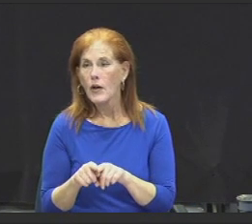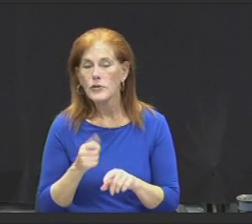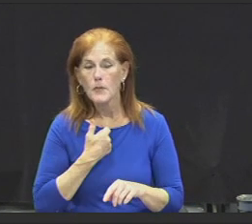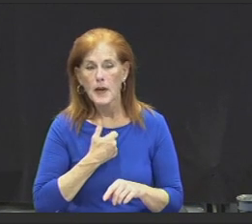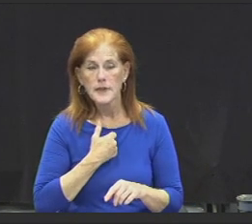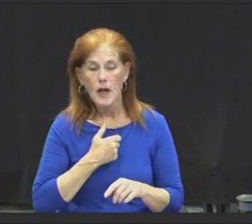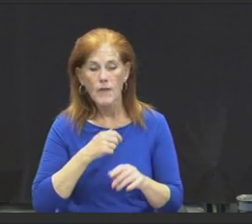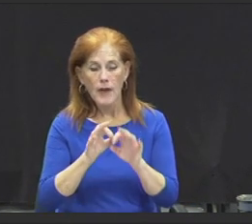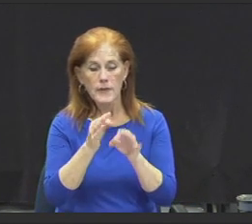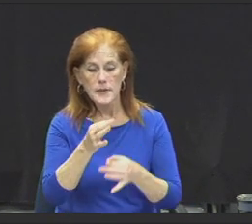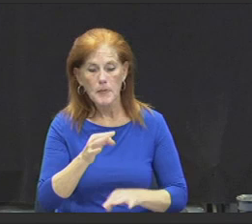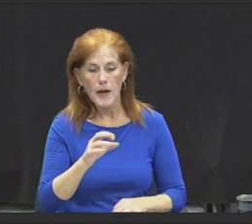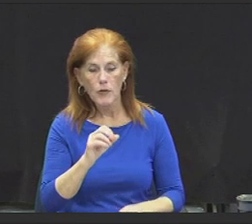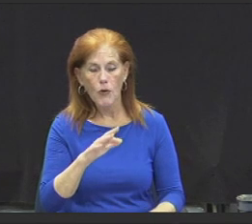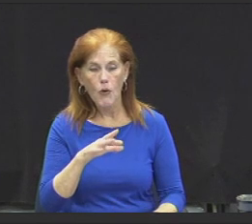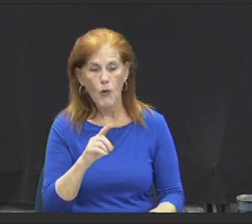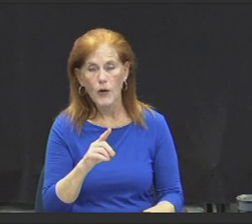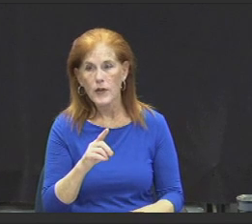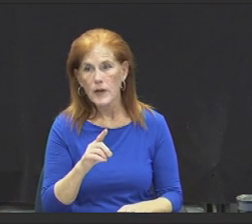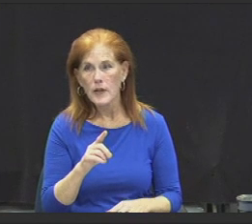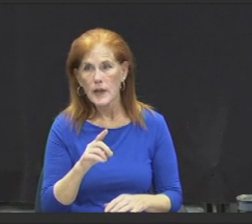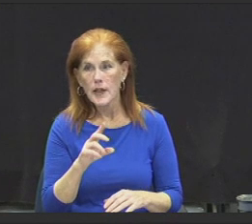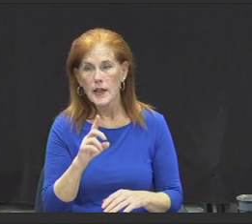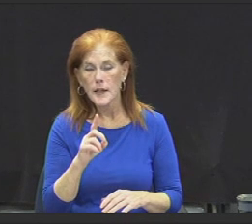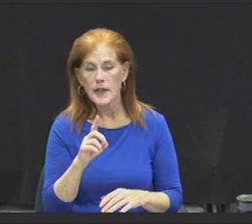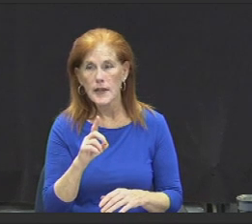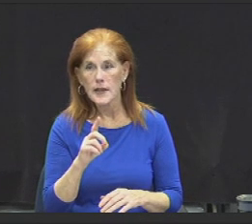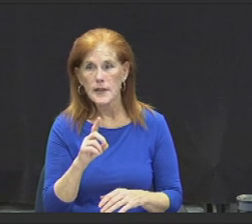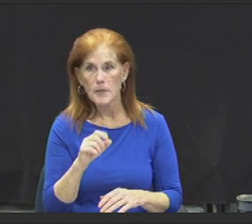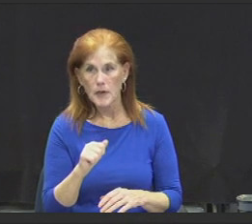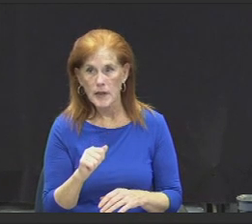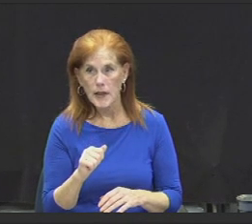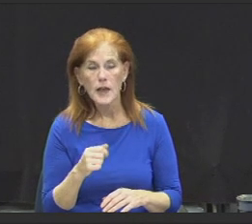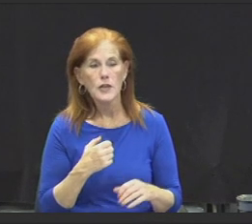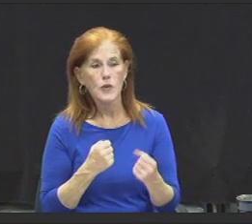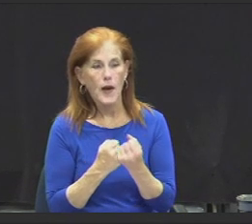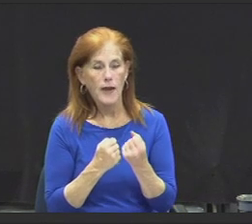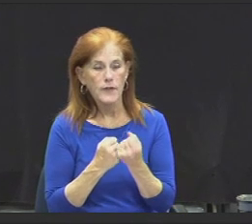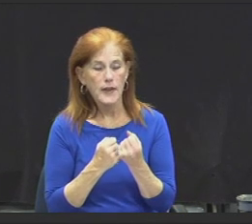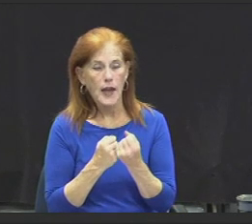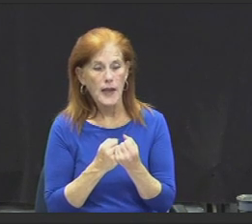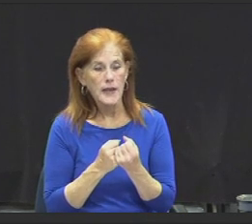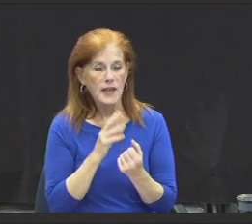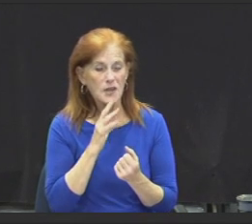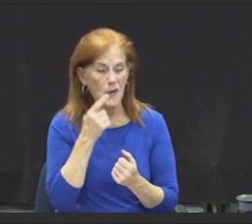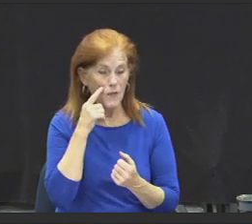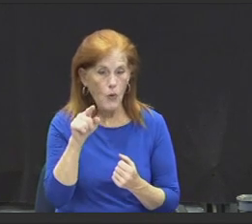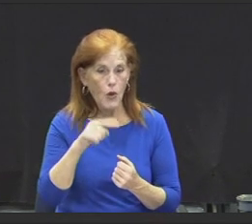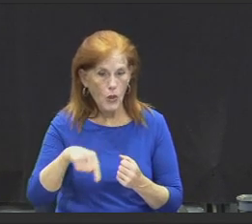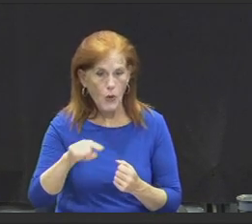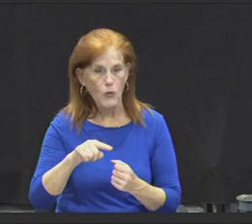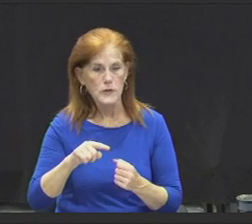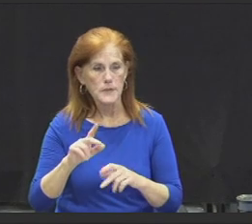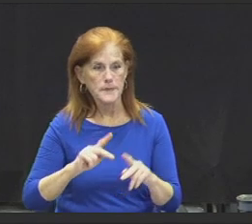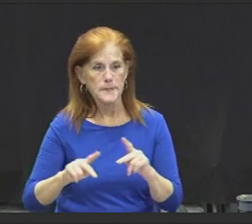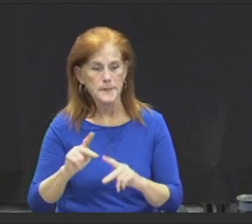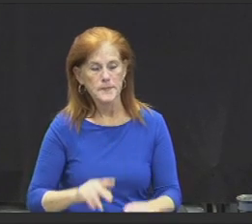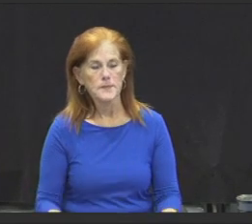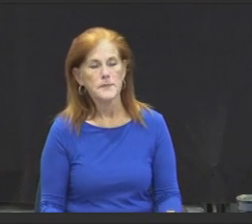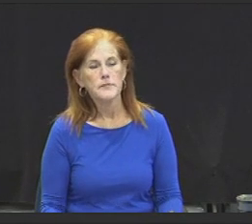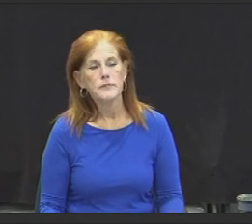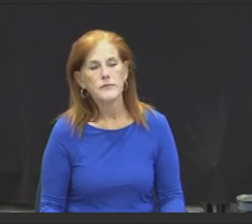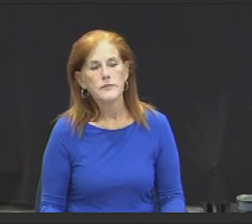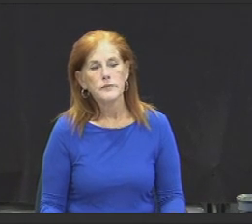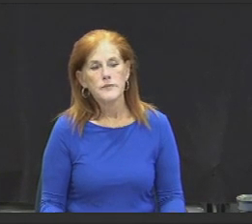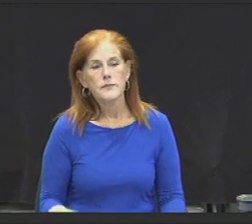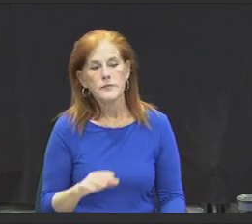cord injury, so I like to speak on the advocate for the needs of those populations. Thanks, Rachel. And I